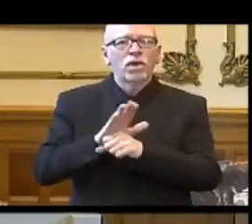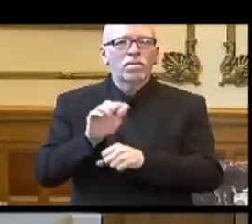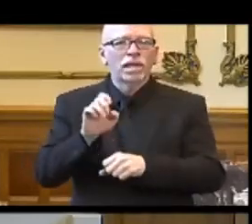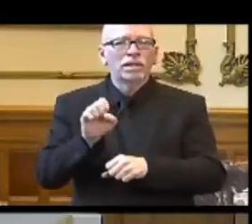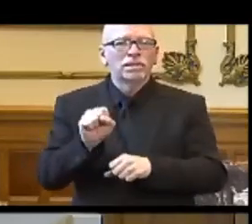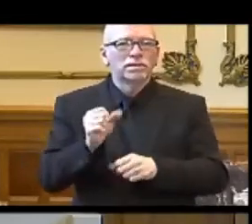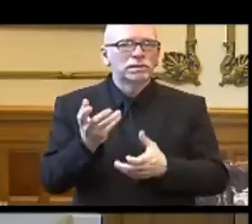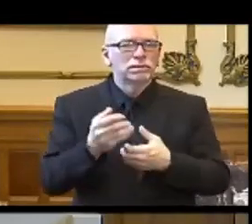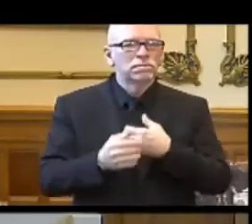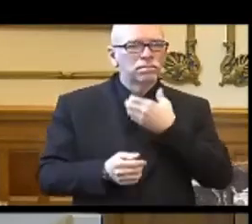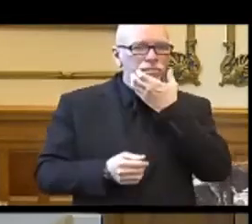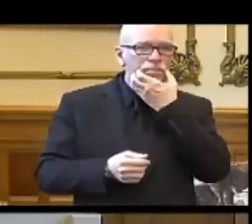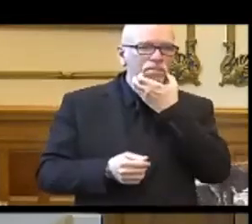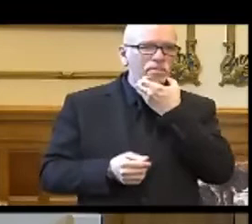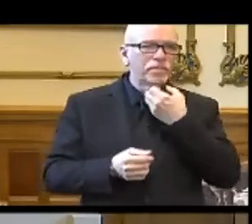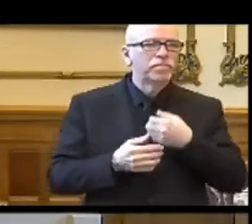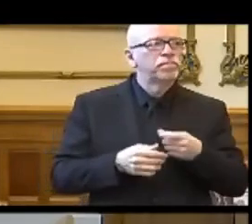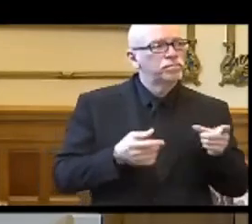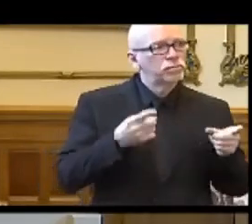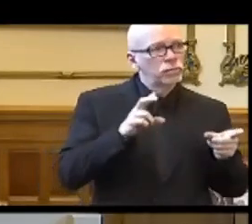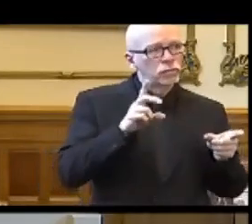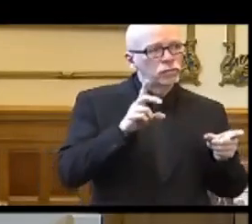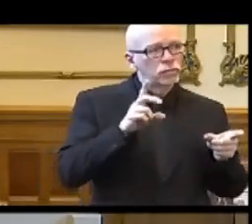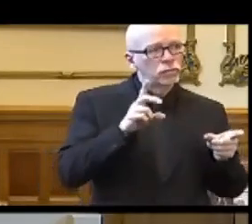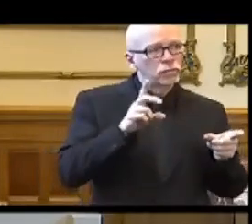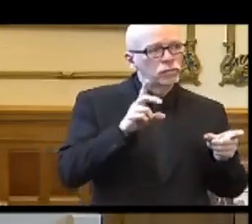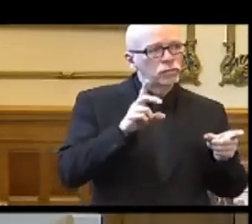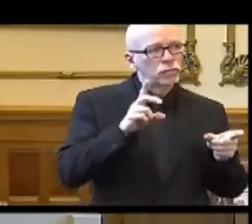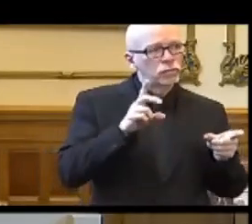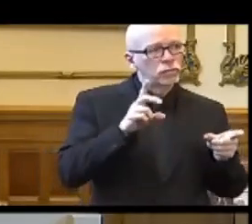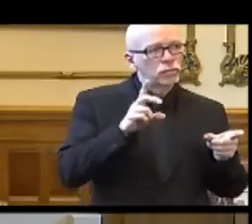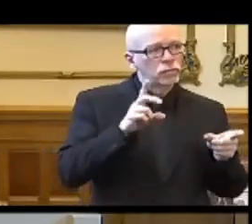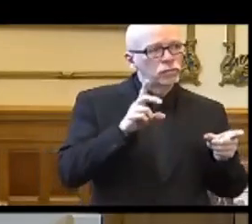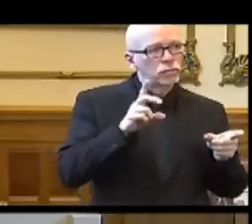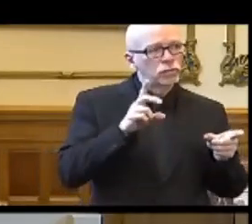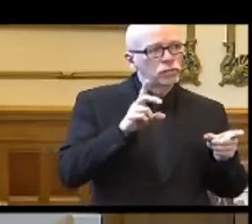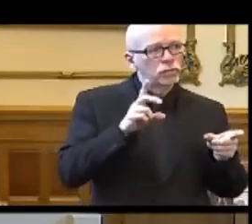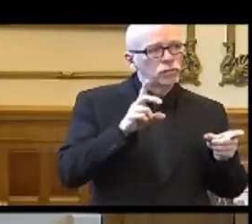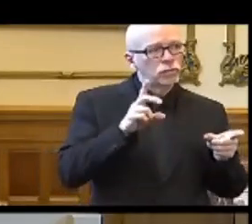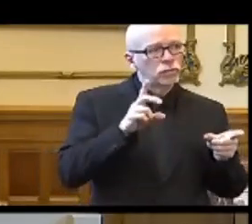cases. Dr. Doss, you want to